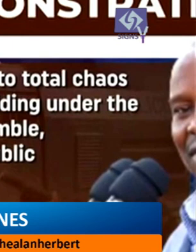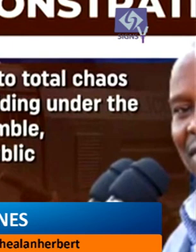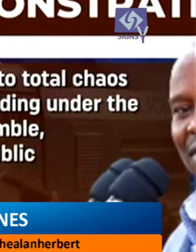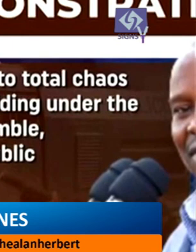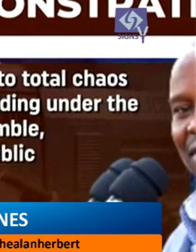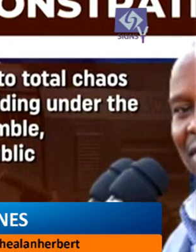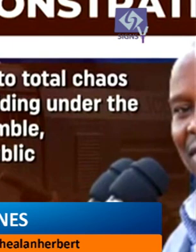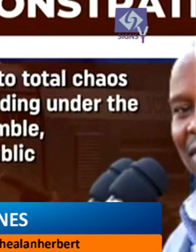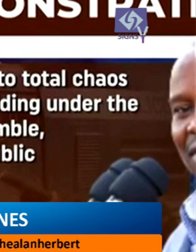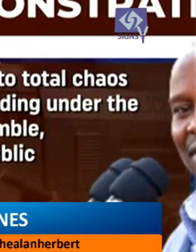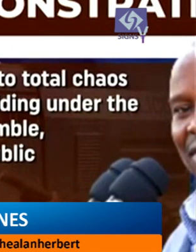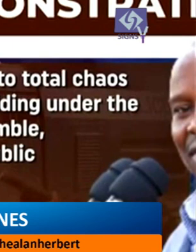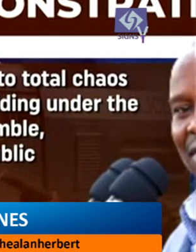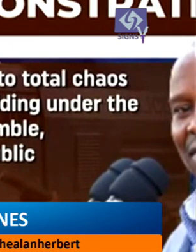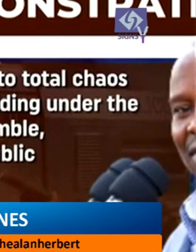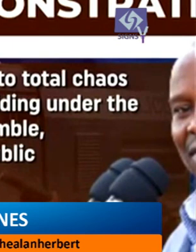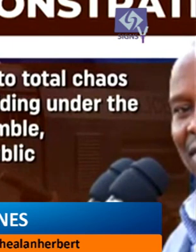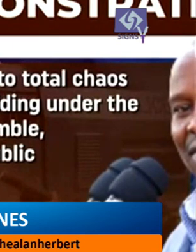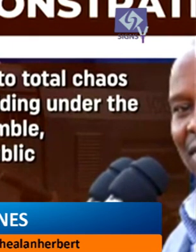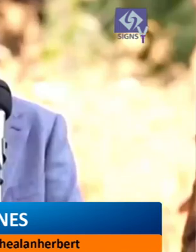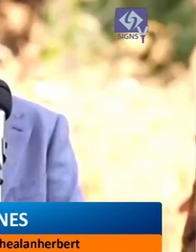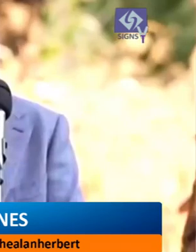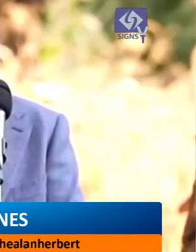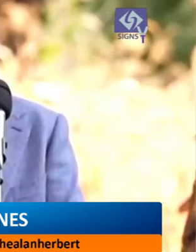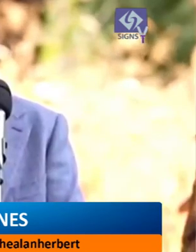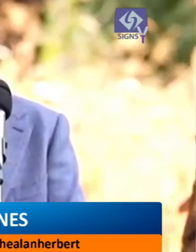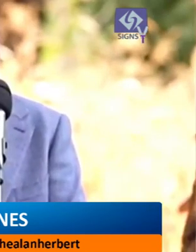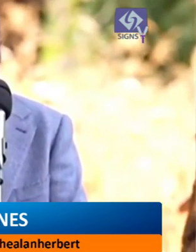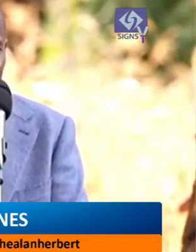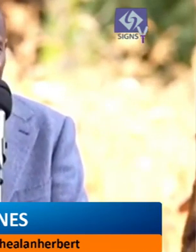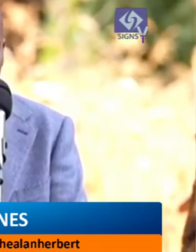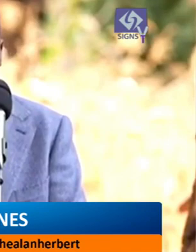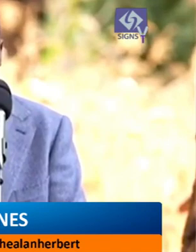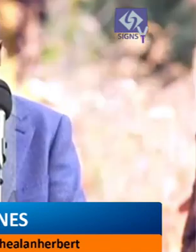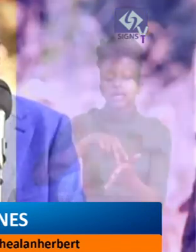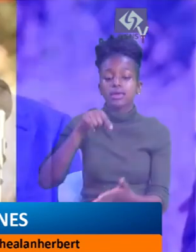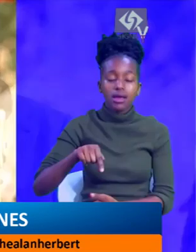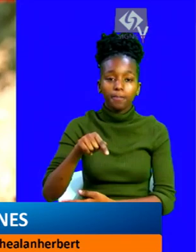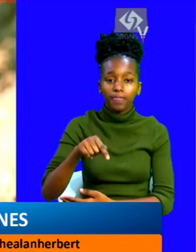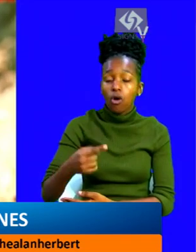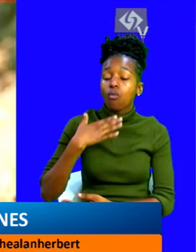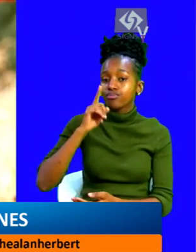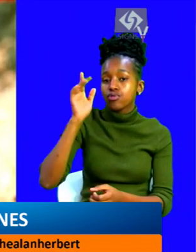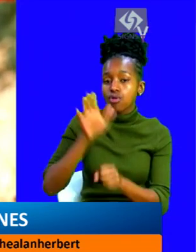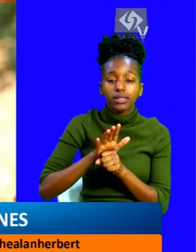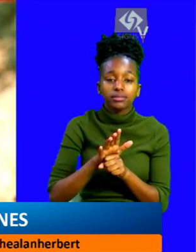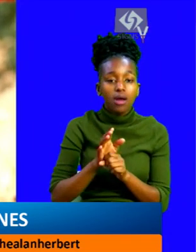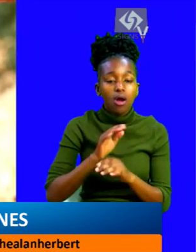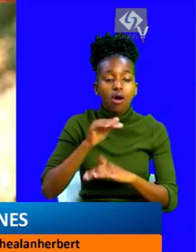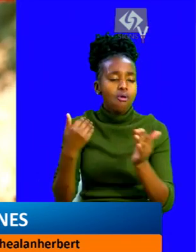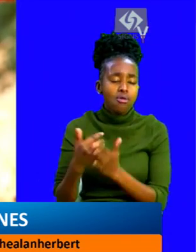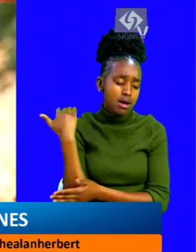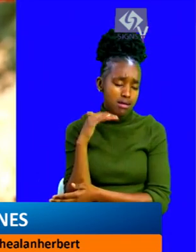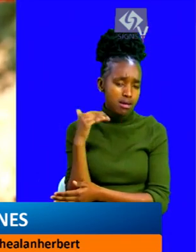And away from that story now to CS Kindiki says the security agencies are ready to deal with violence. Now